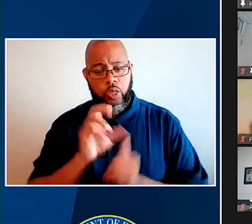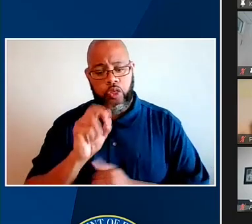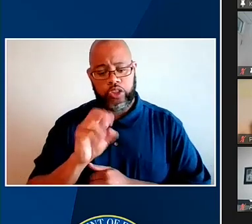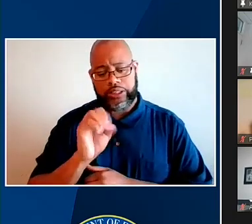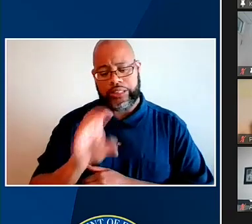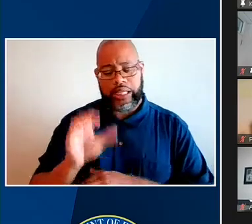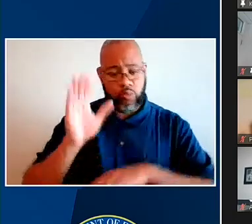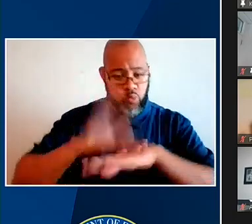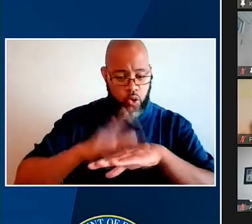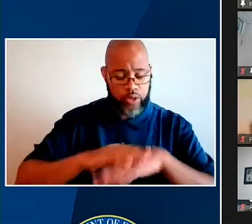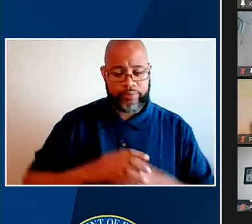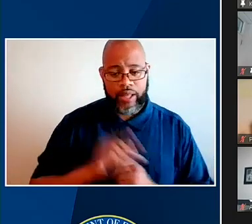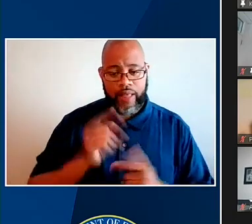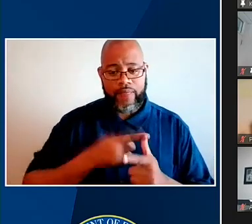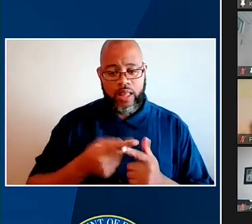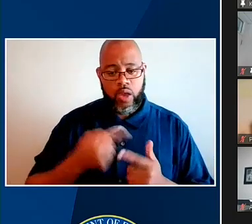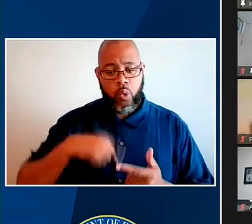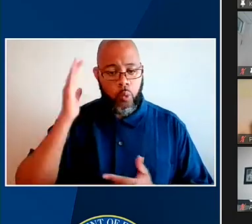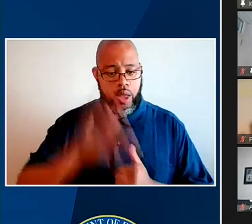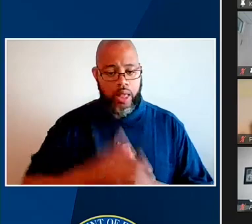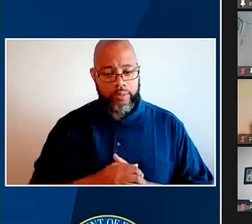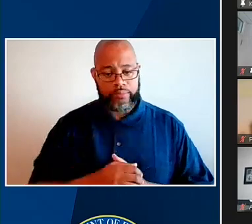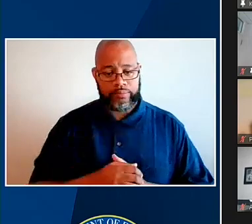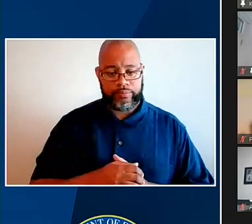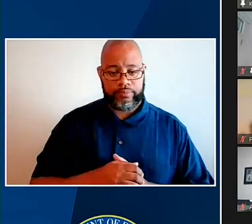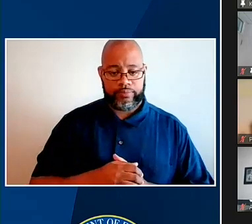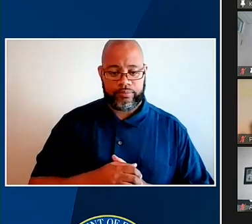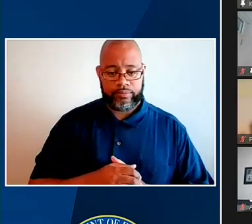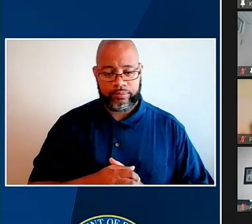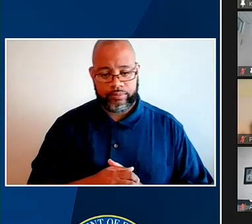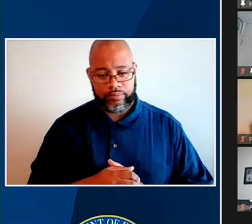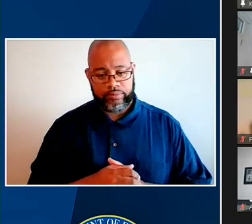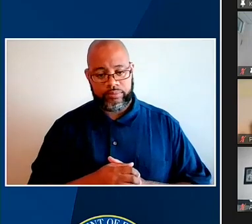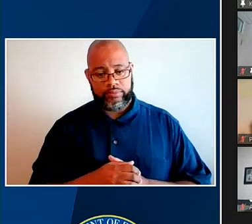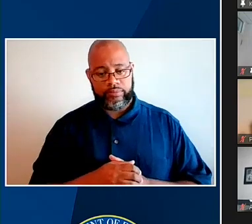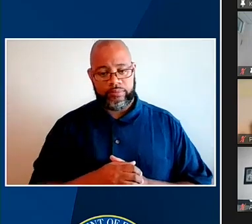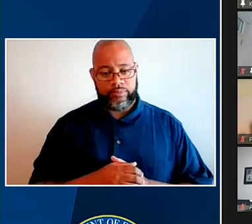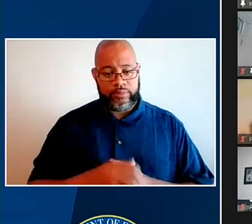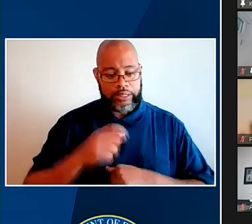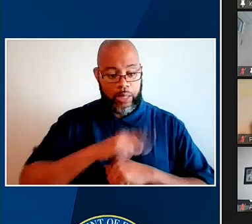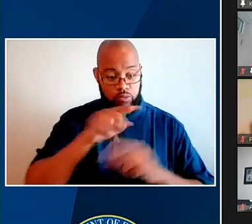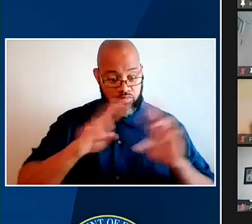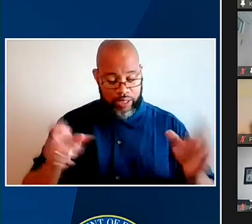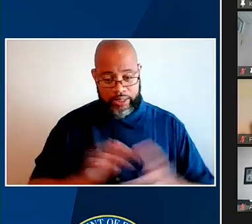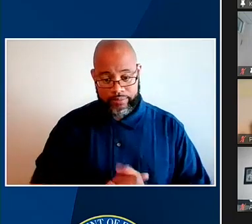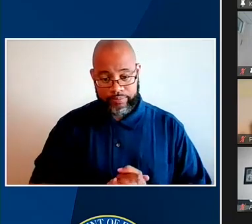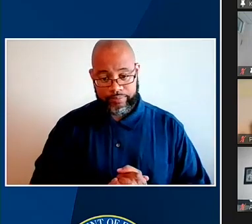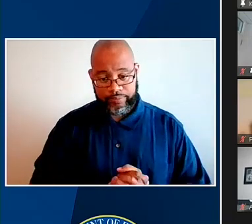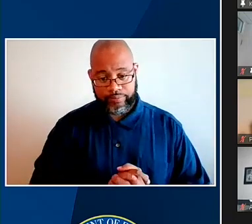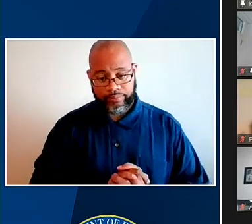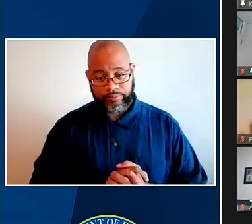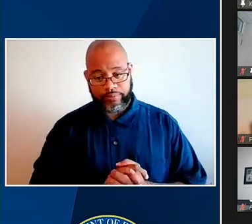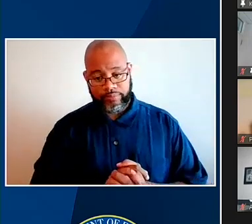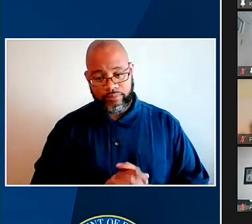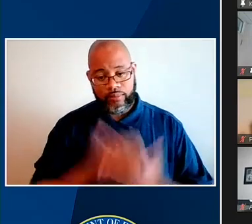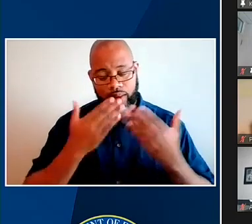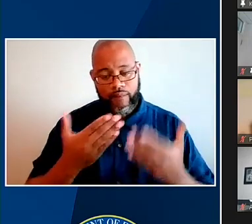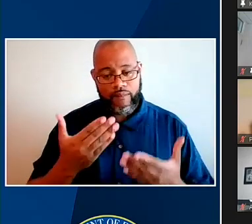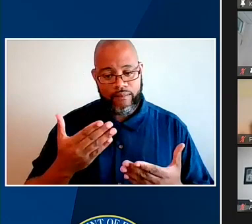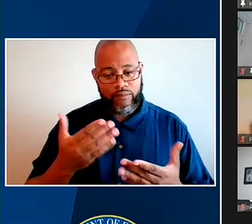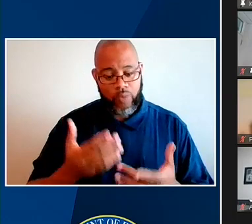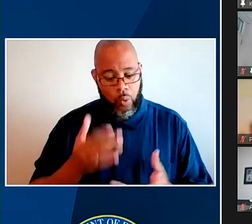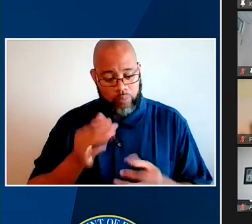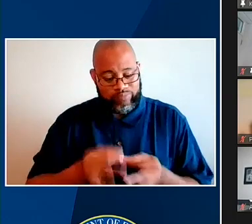up. And we will begin your time whenever you're ready. All right. Thank you for hanging on